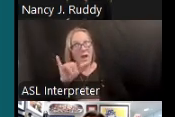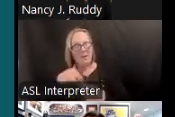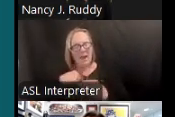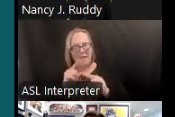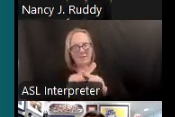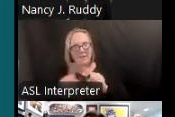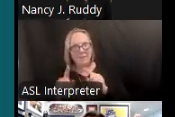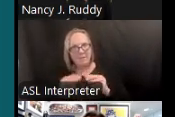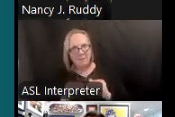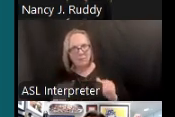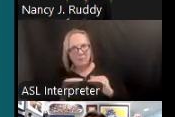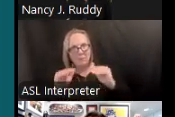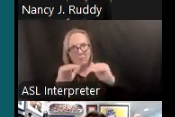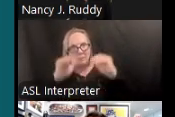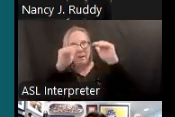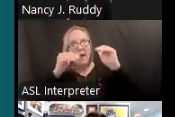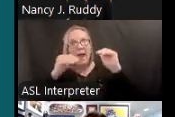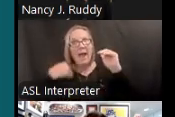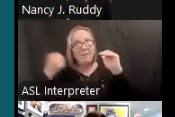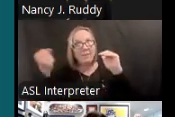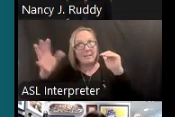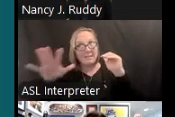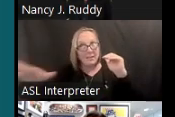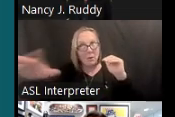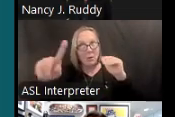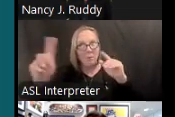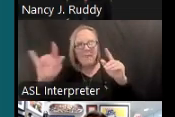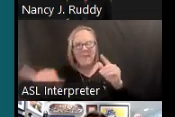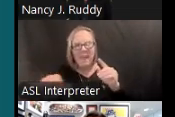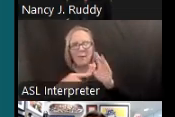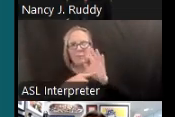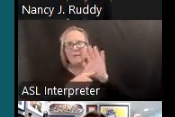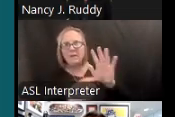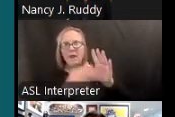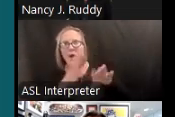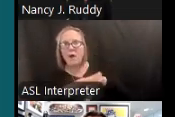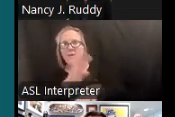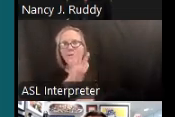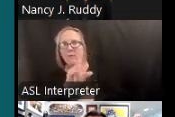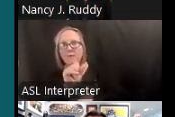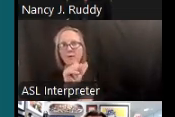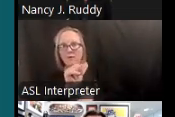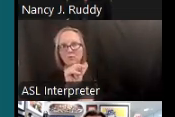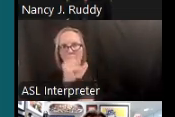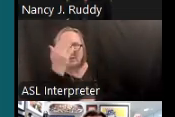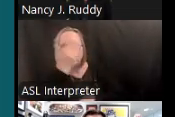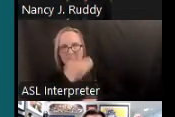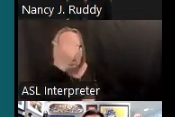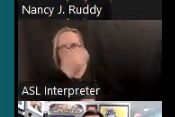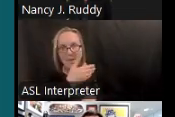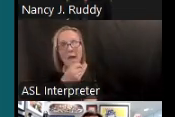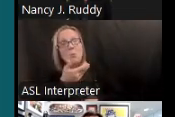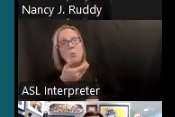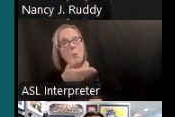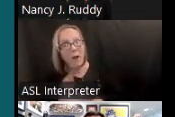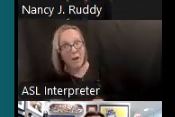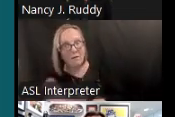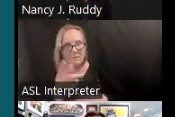feature of the casino illuminates the 41st Street facade and provides welcome to visitors and passersby.